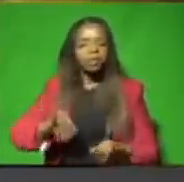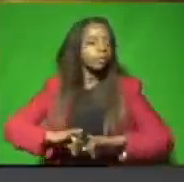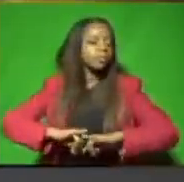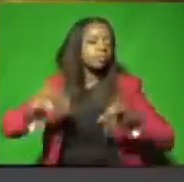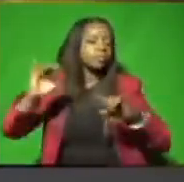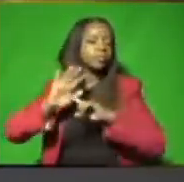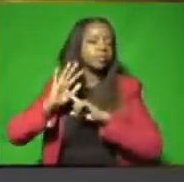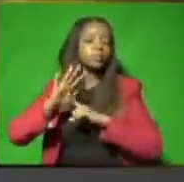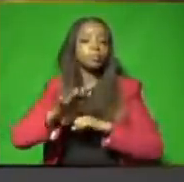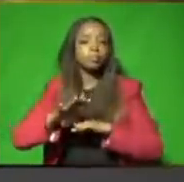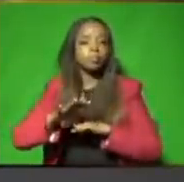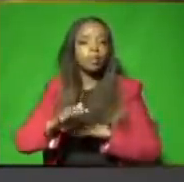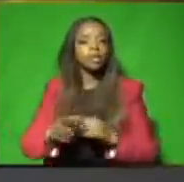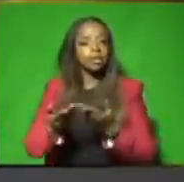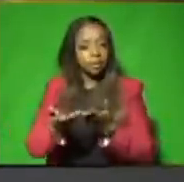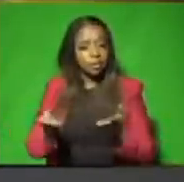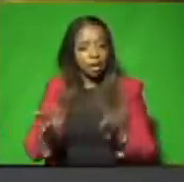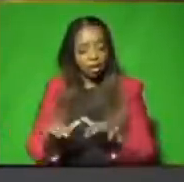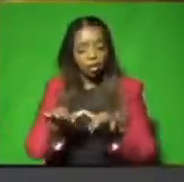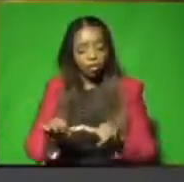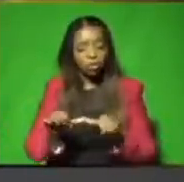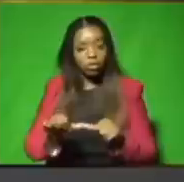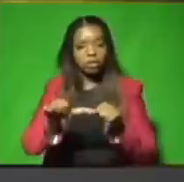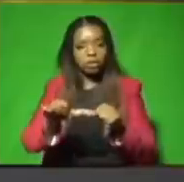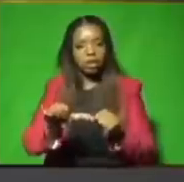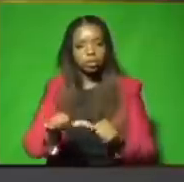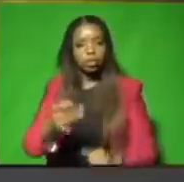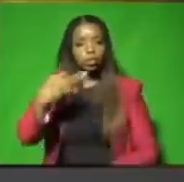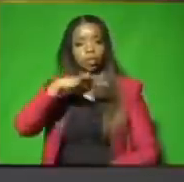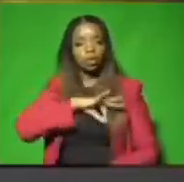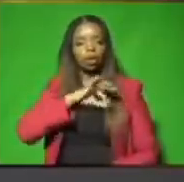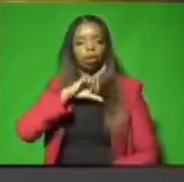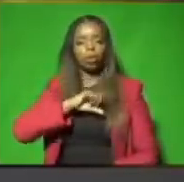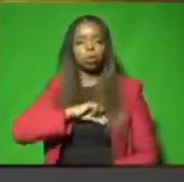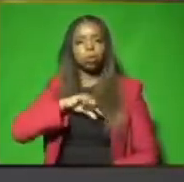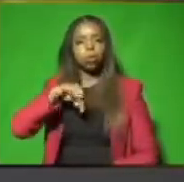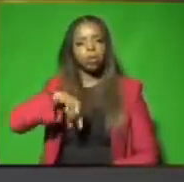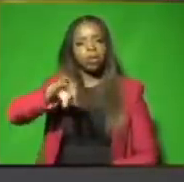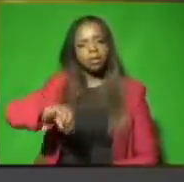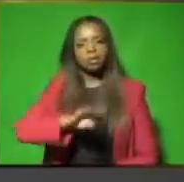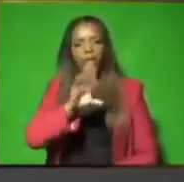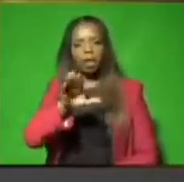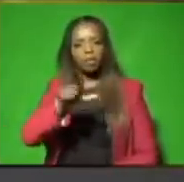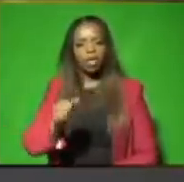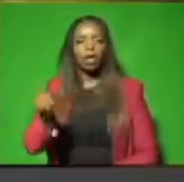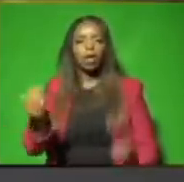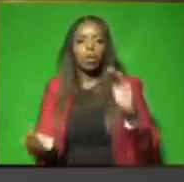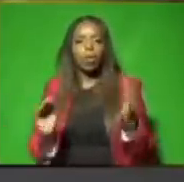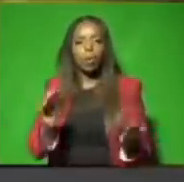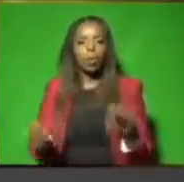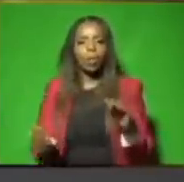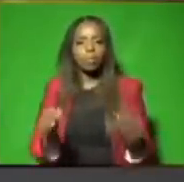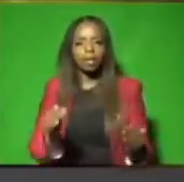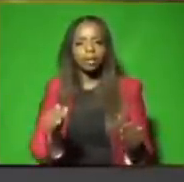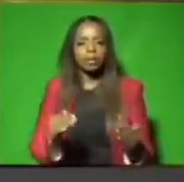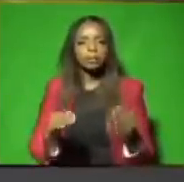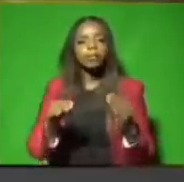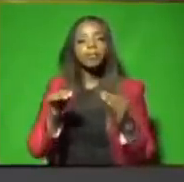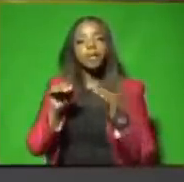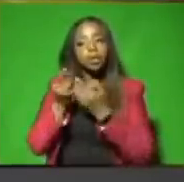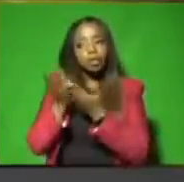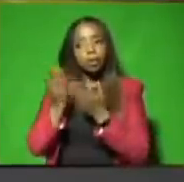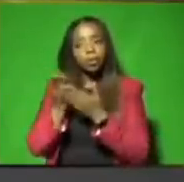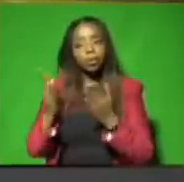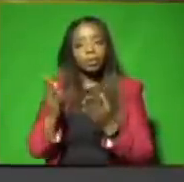Mine workers continue to be the most underpaid workers in South Africa compared to the amount of wealth they extract